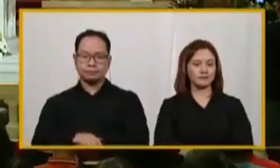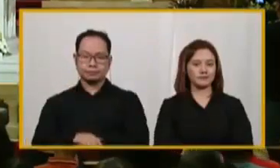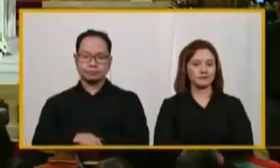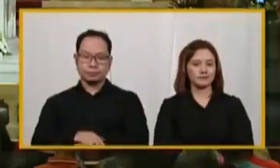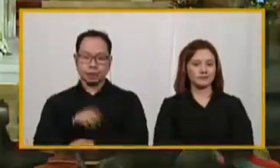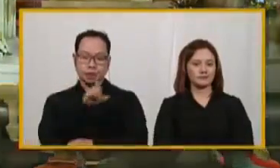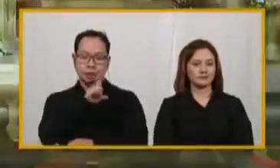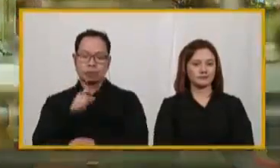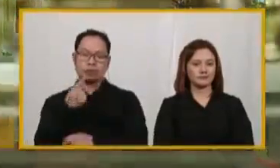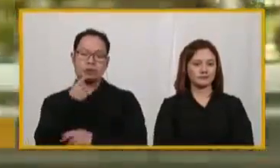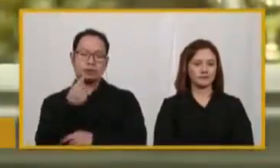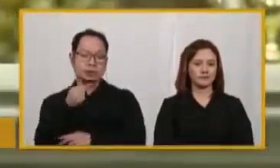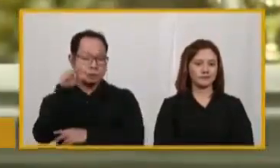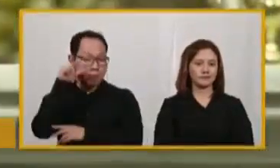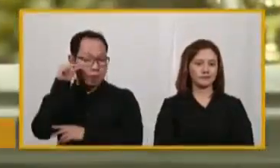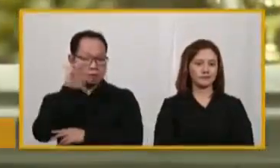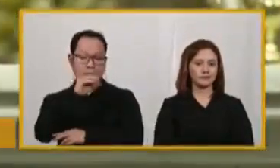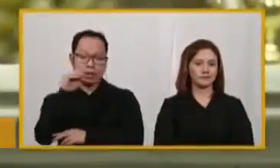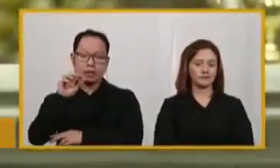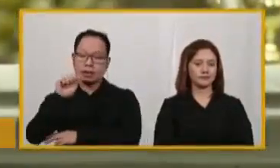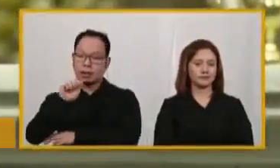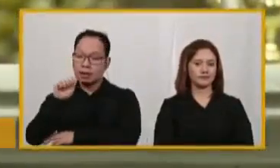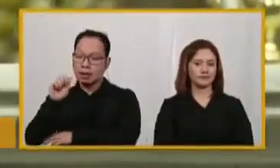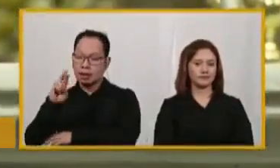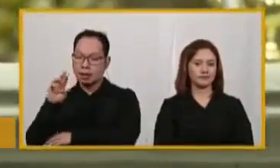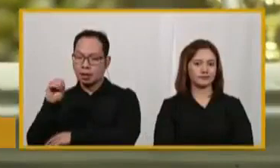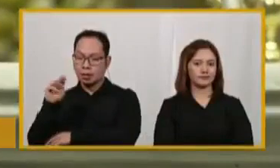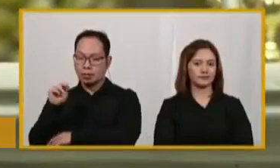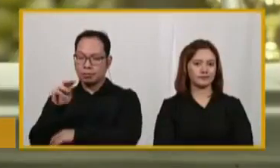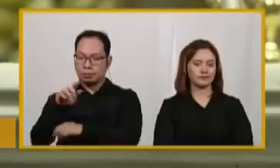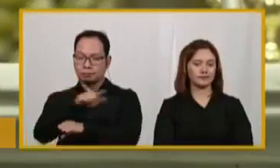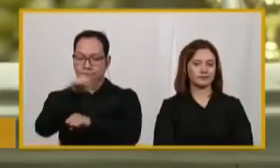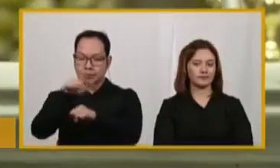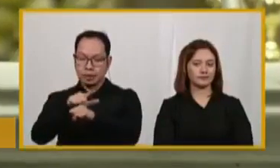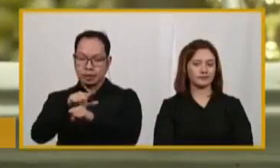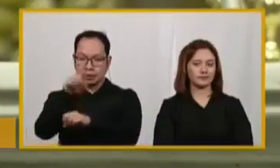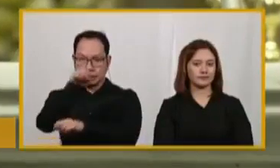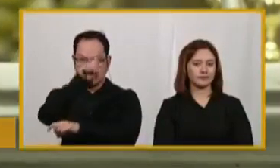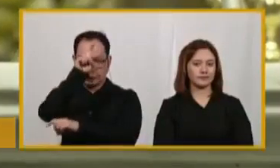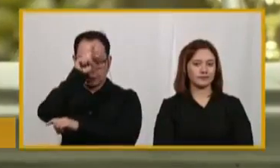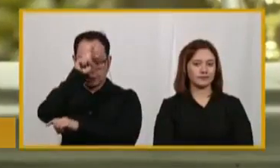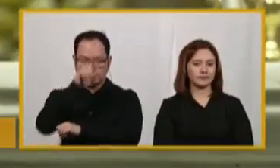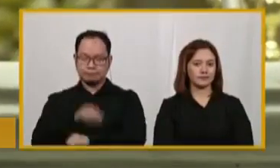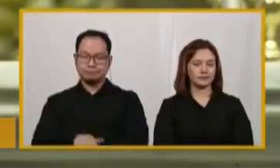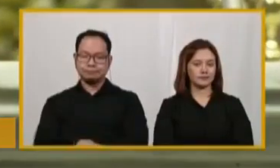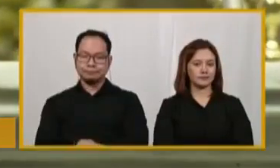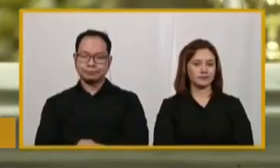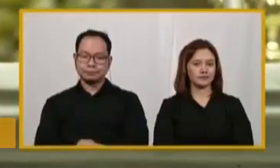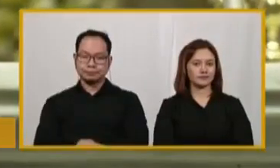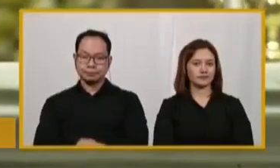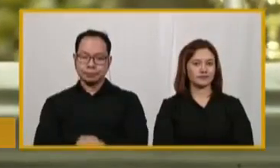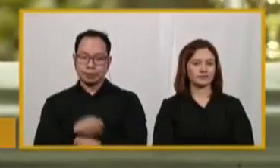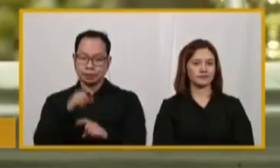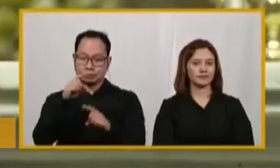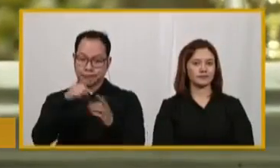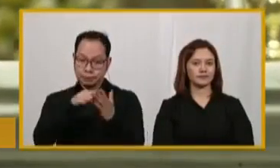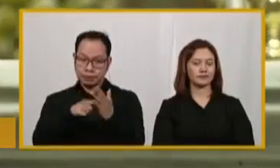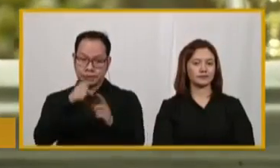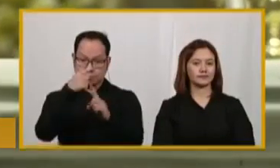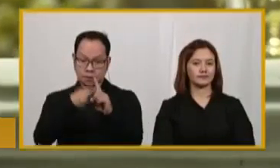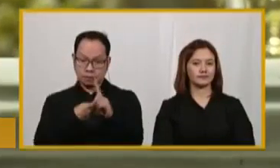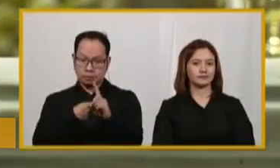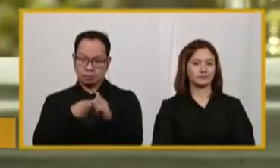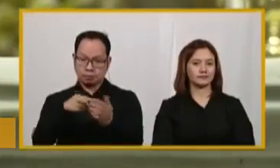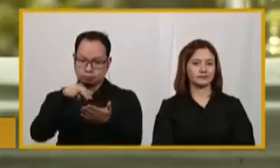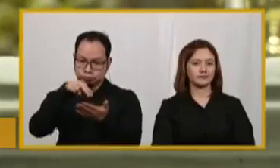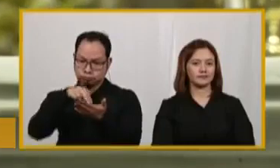The Lord said to Moses and Aaron in the land of Egypt, "This month shall